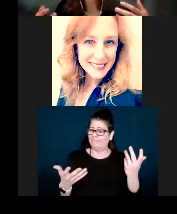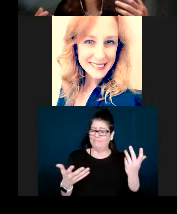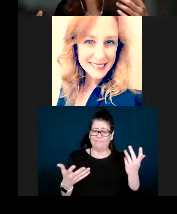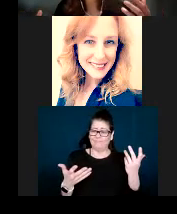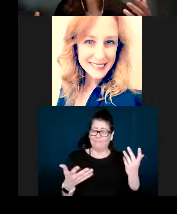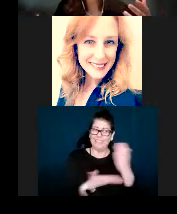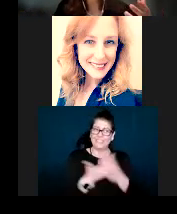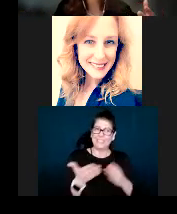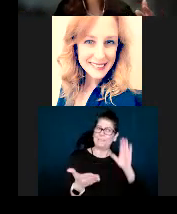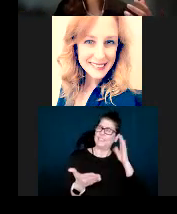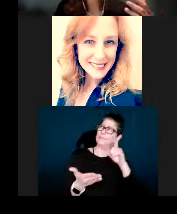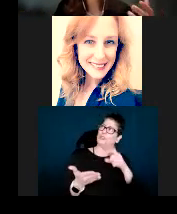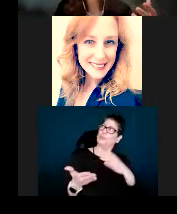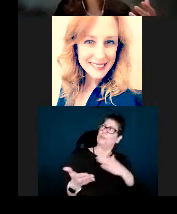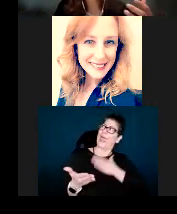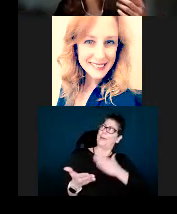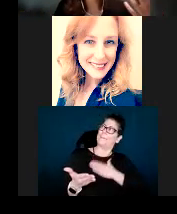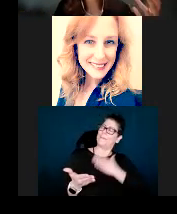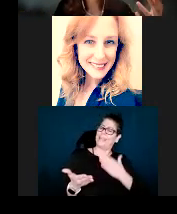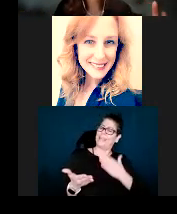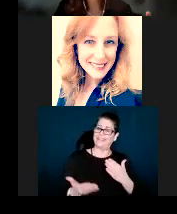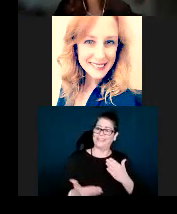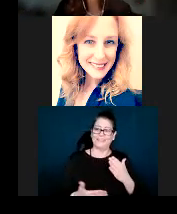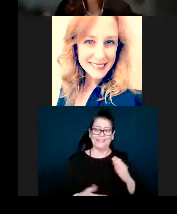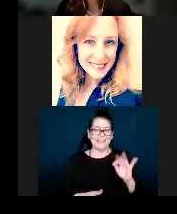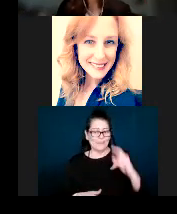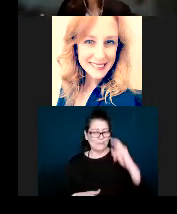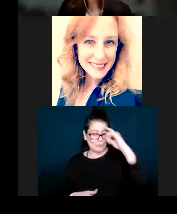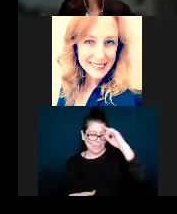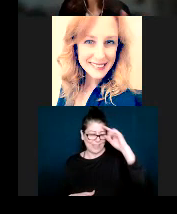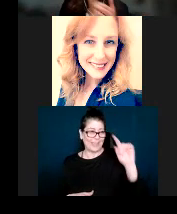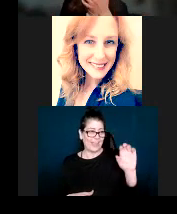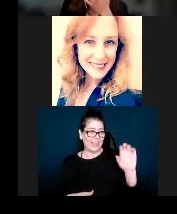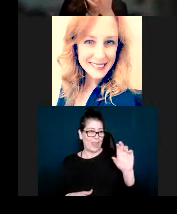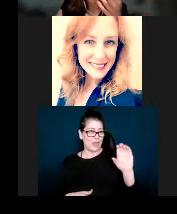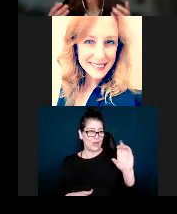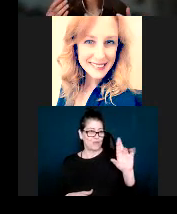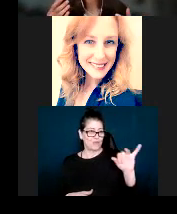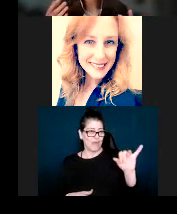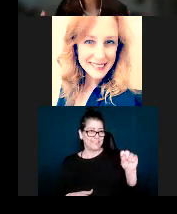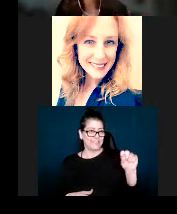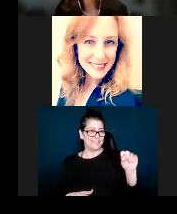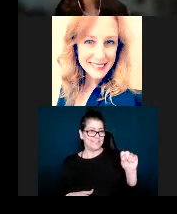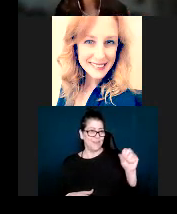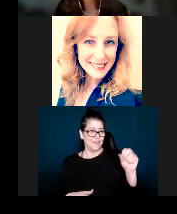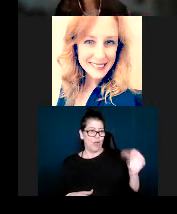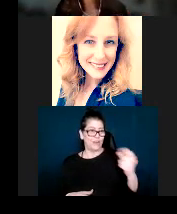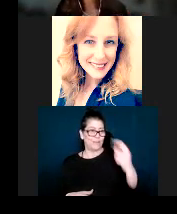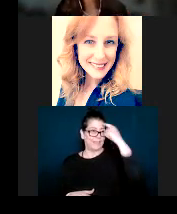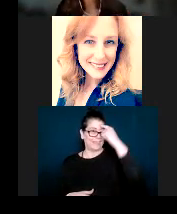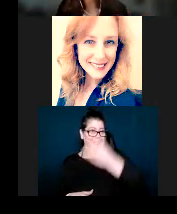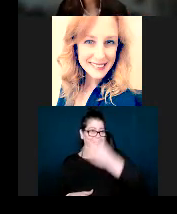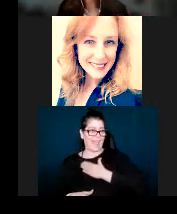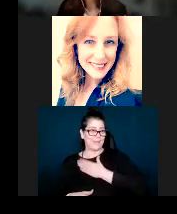could be happy. They probably won't come to mind when you first think of what is a crisis, but some of these could also temporarily overload our